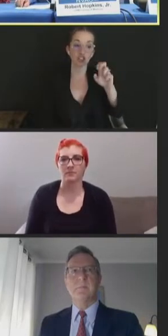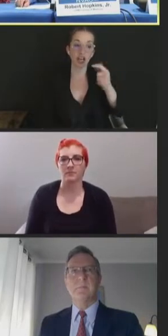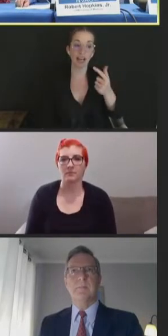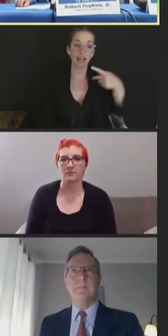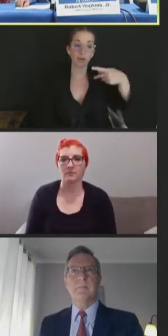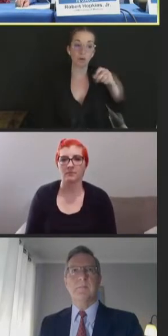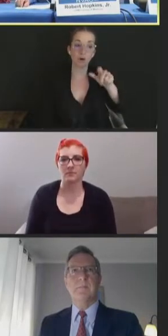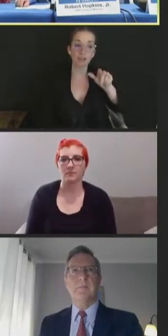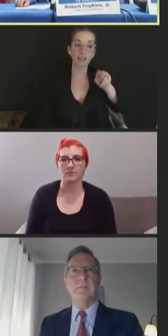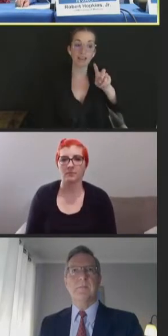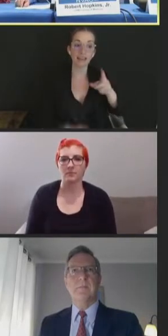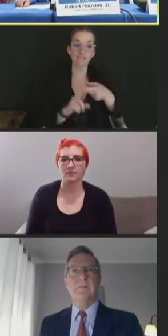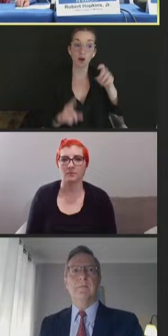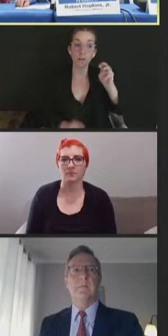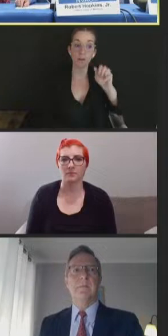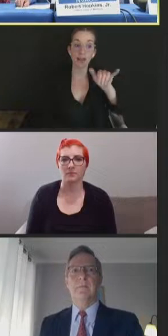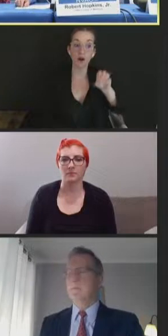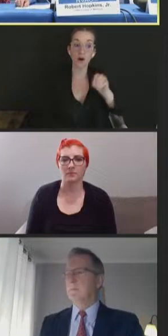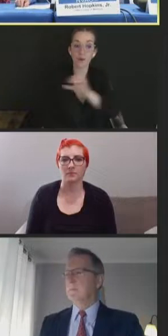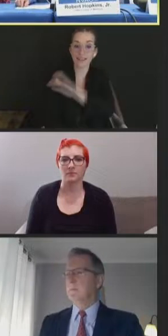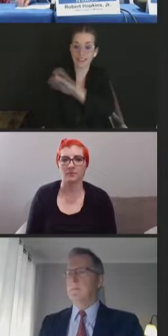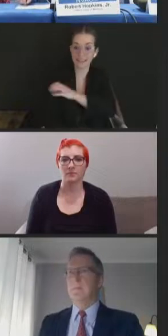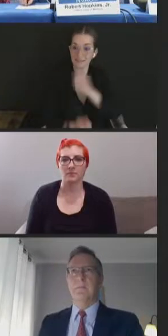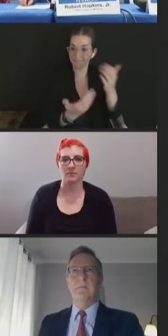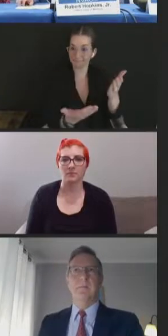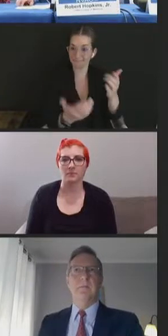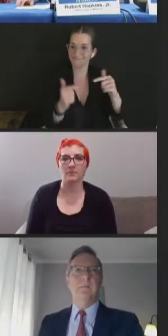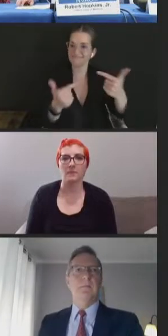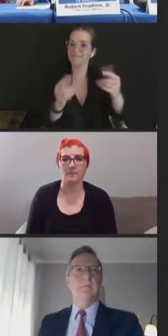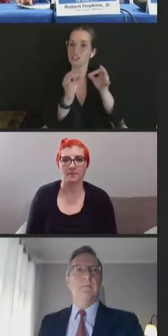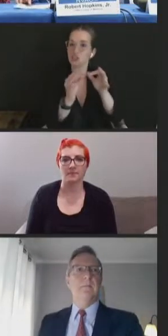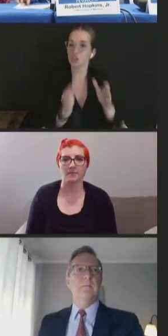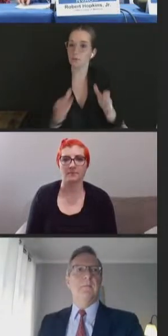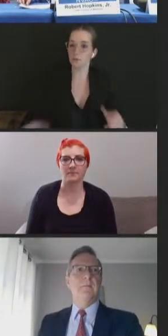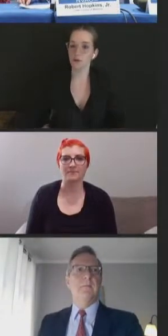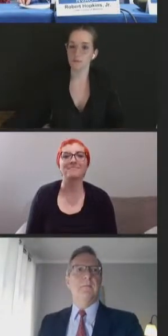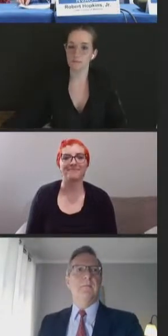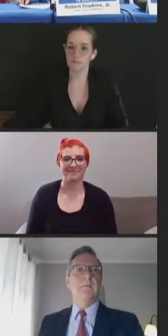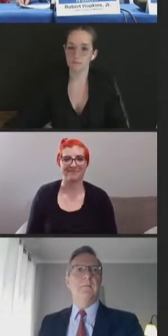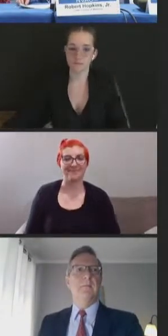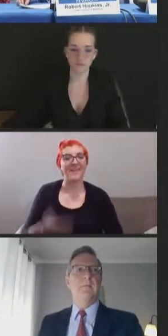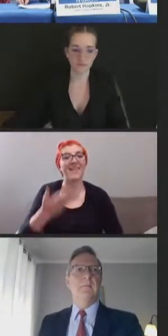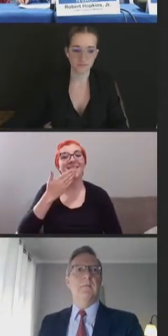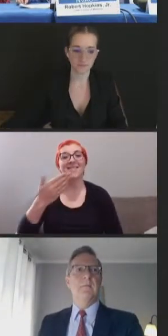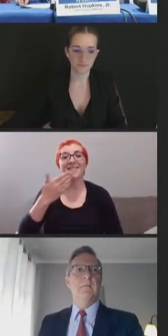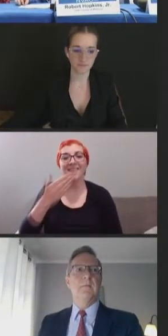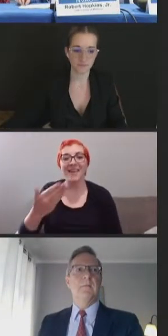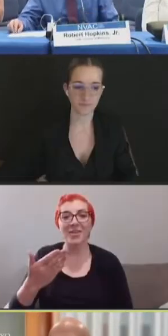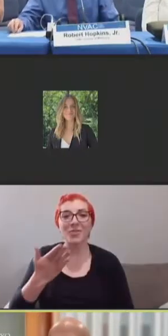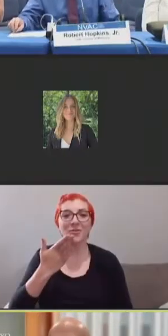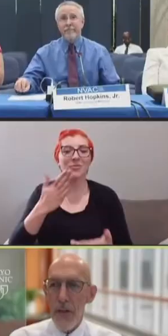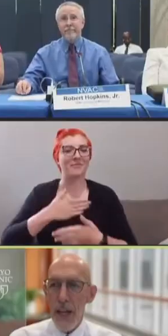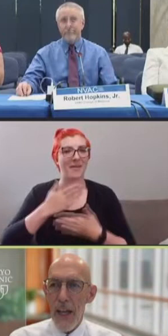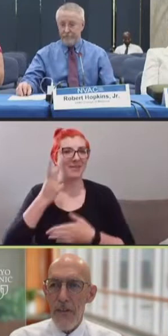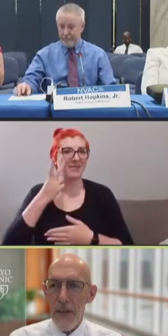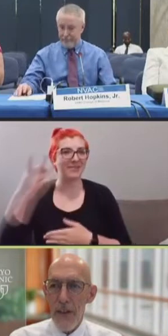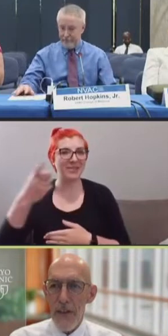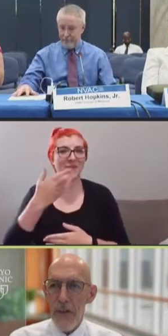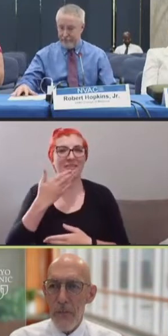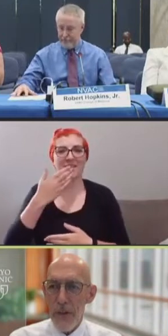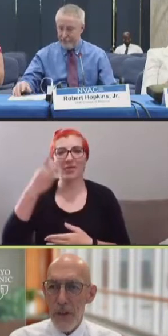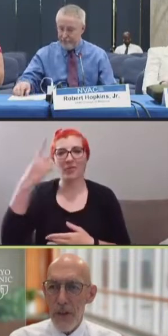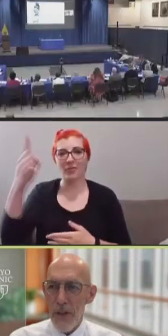Dr. Poland, your slides are up. You have the floor. Thank you, Bob, and good to see you. And thank you for the invite to